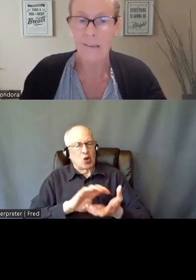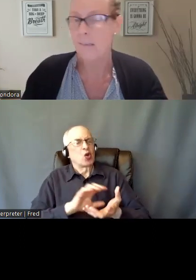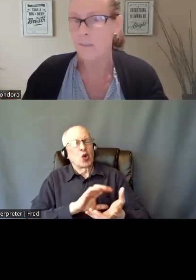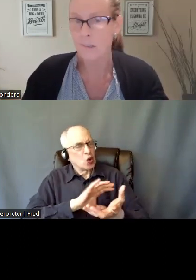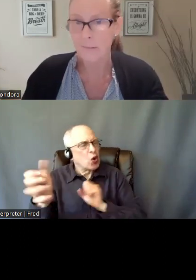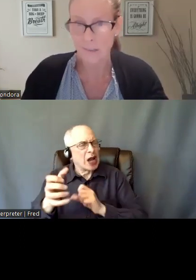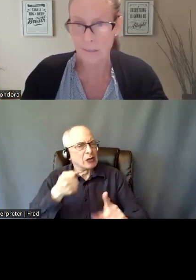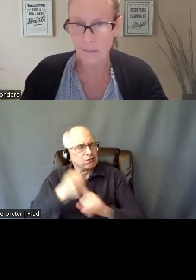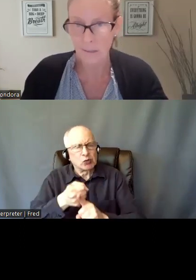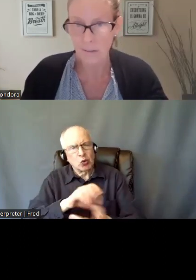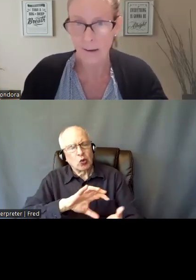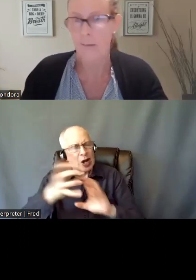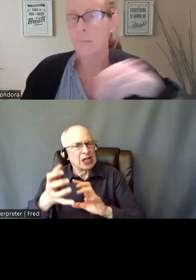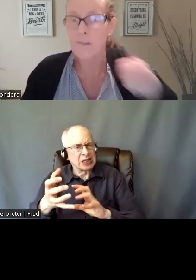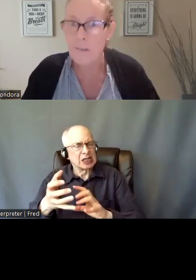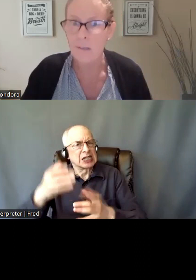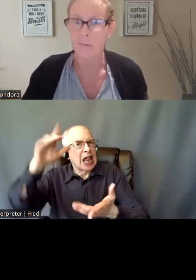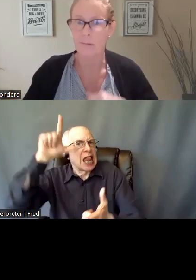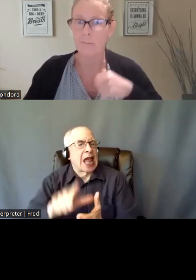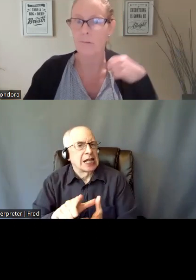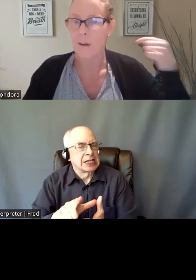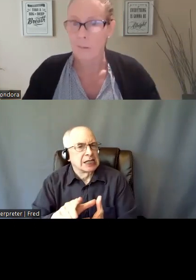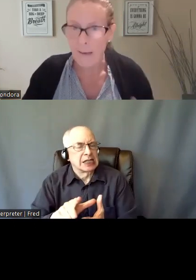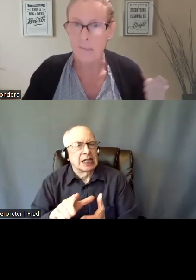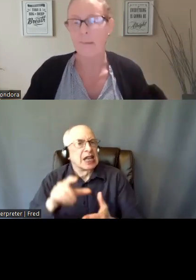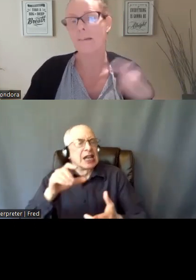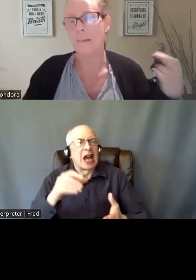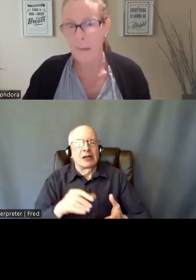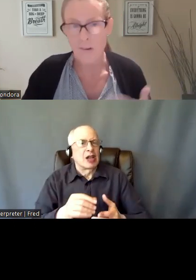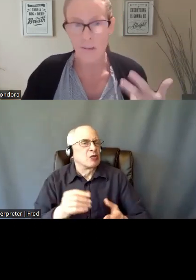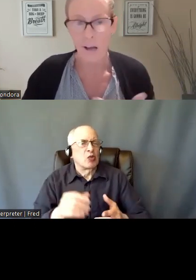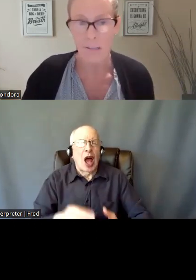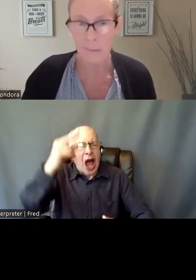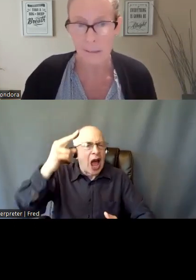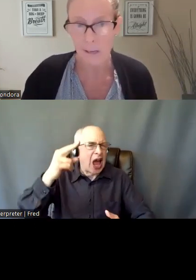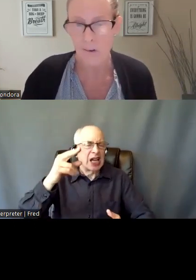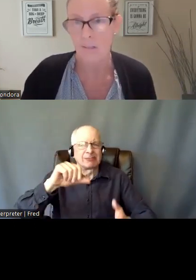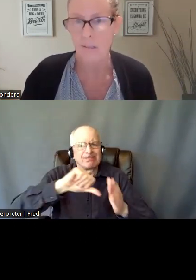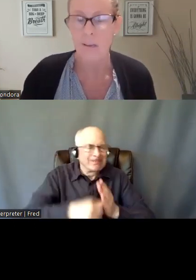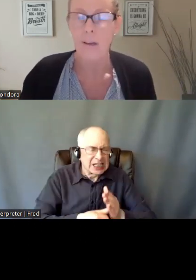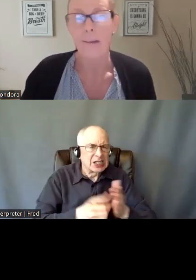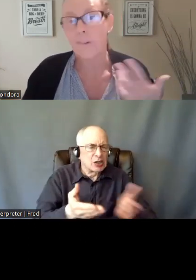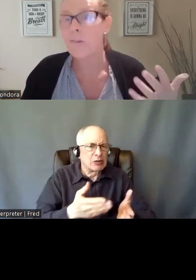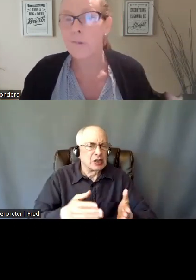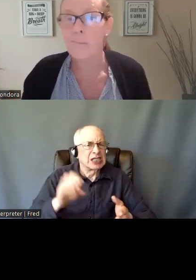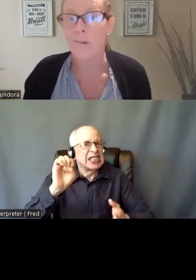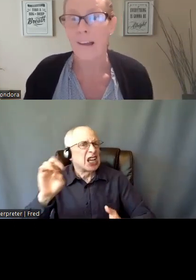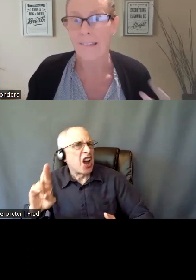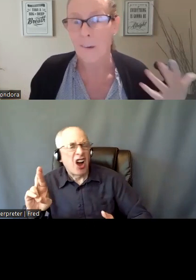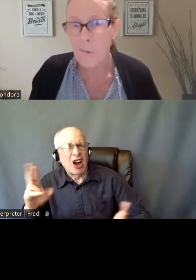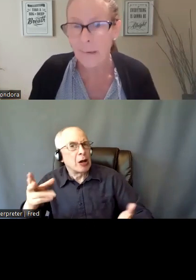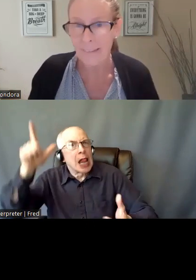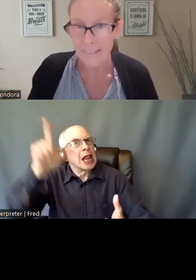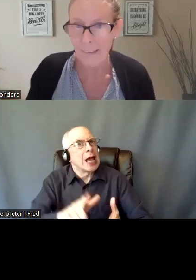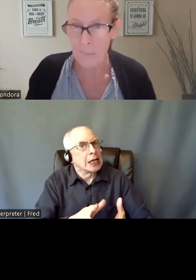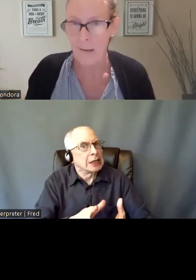high intensity services, right? Emergency rooms, respite, inpatient hospitalizations. And first and foremost, that has